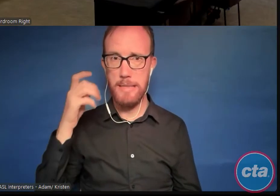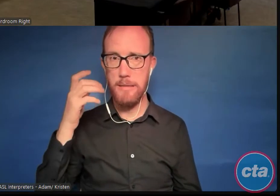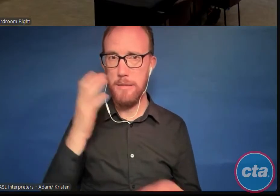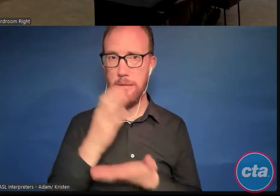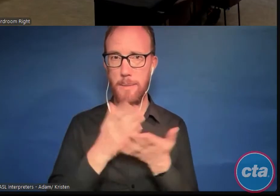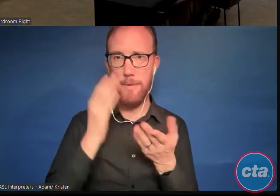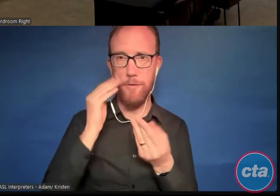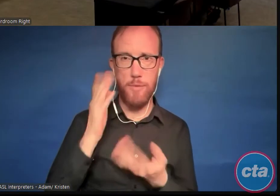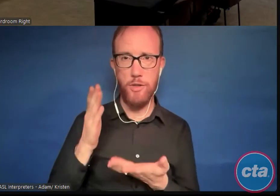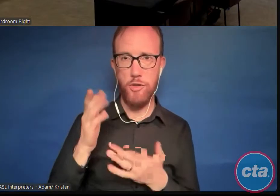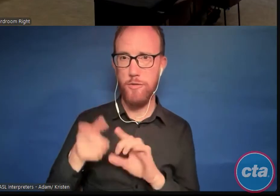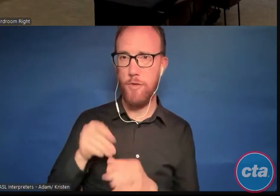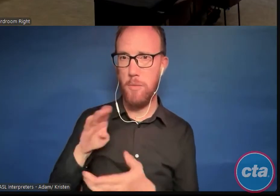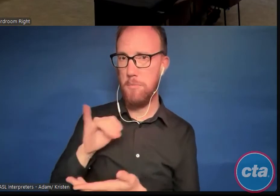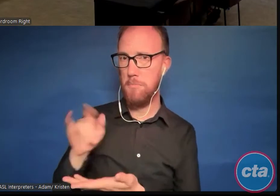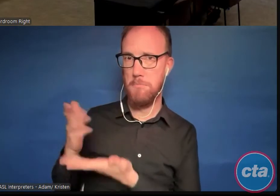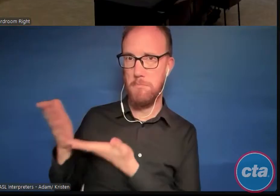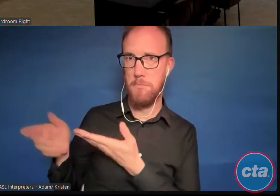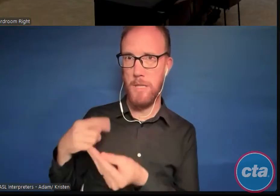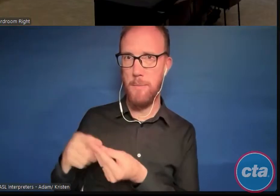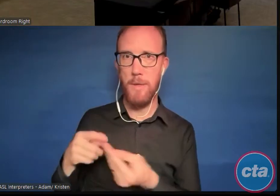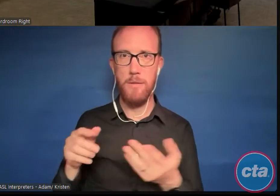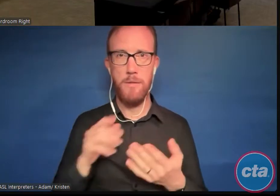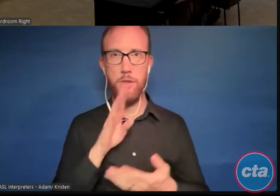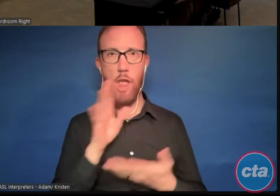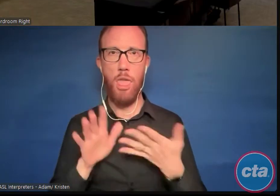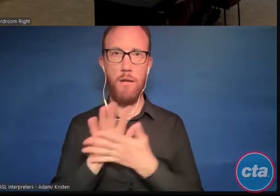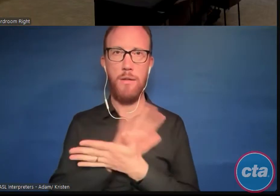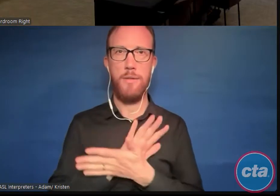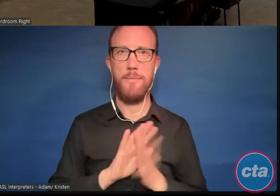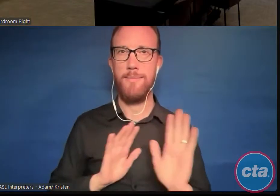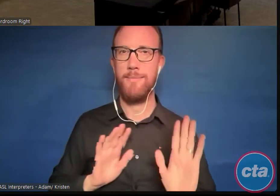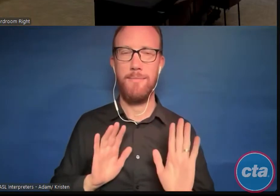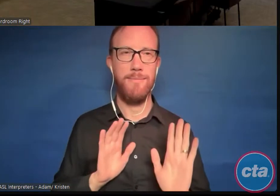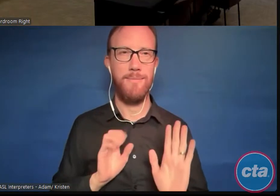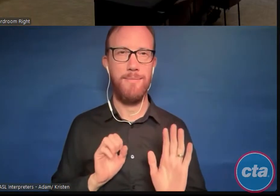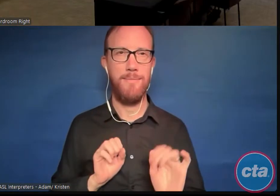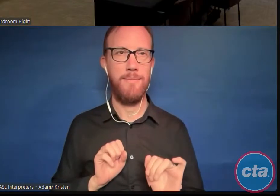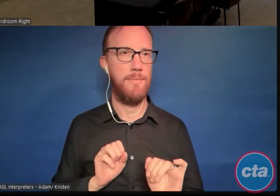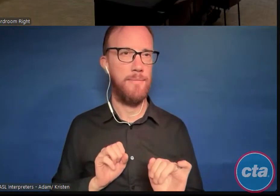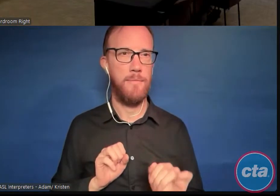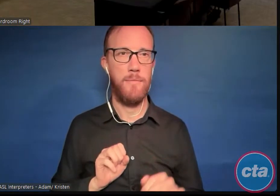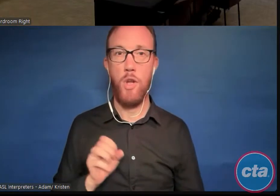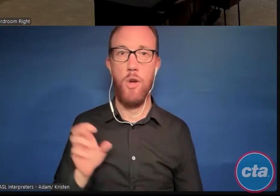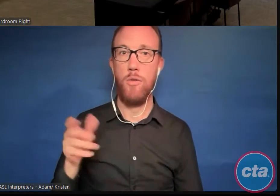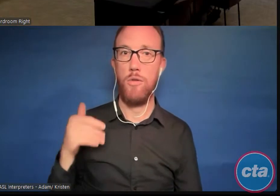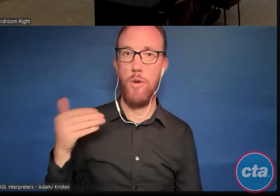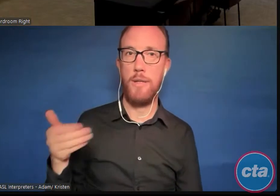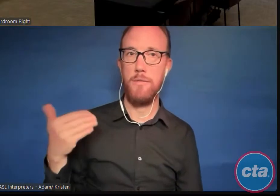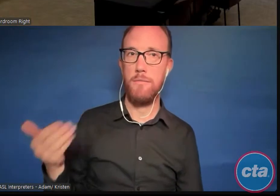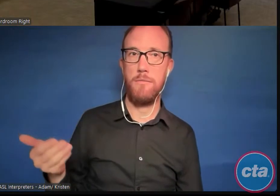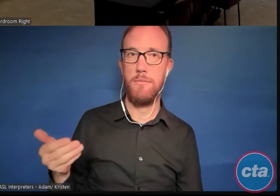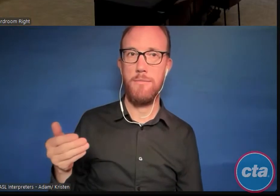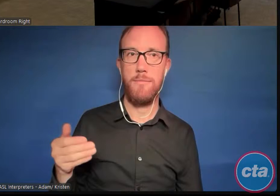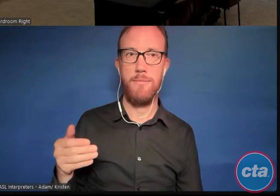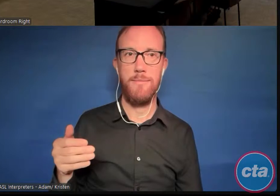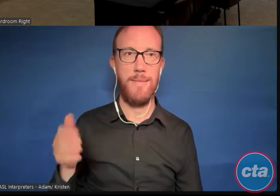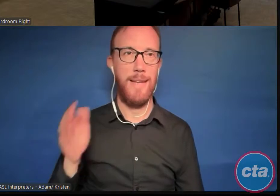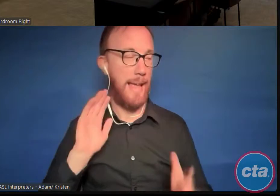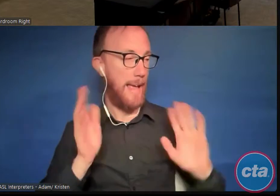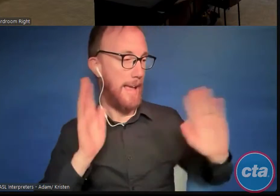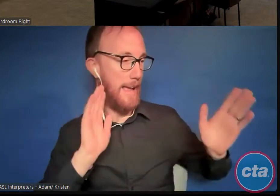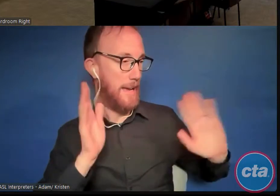Bill Mooney on? I was Sure, just curious. Oh, I'm sorry. Oh, no, I didn't. I didn't know